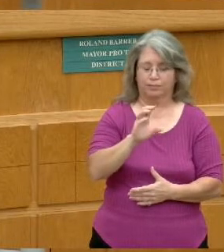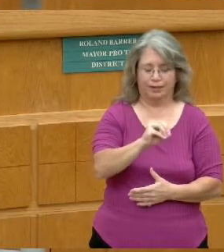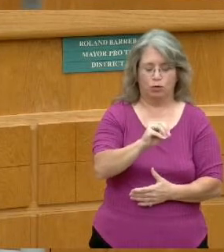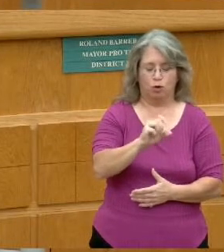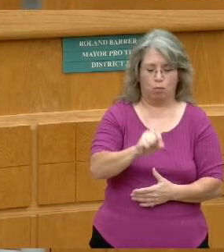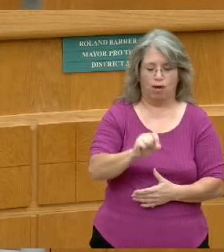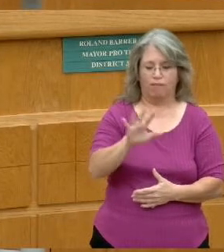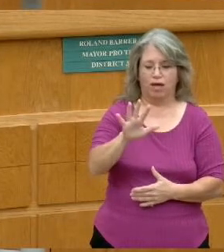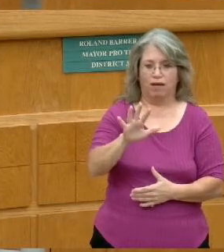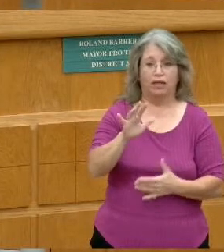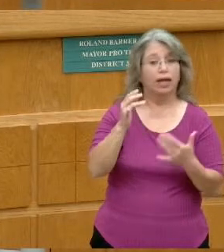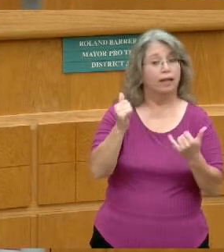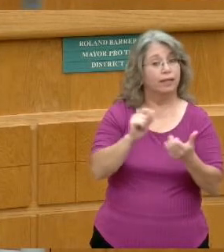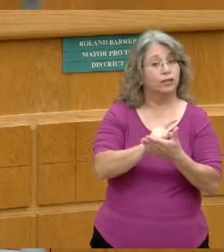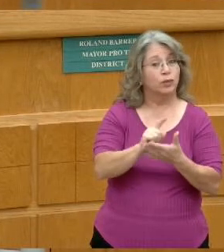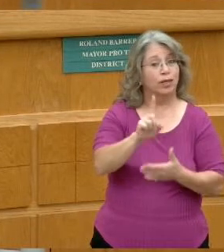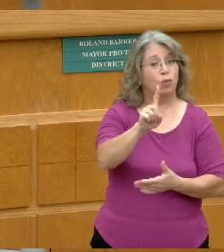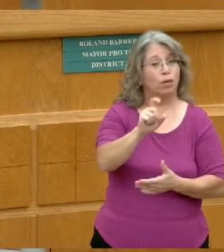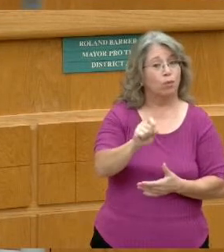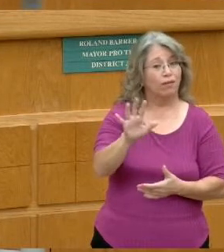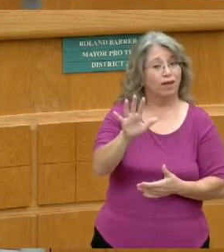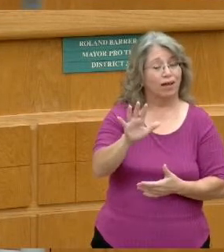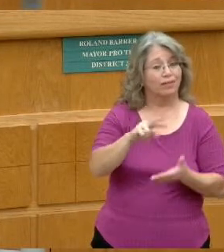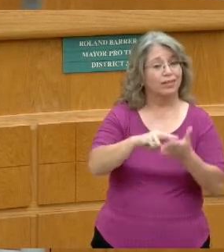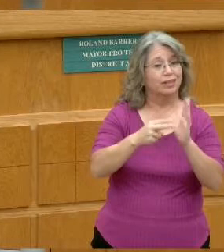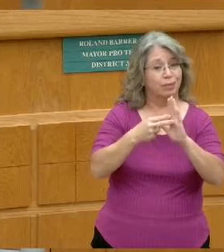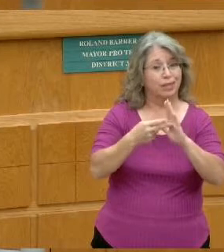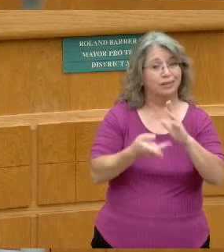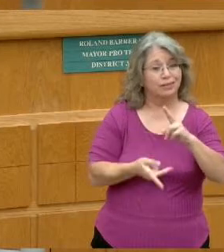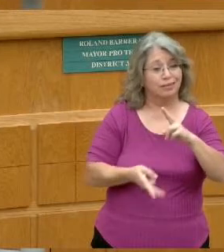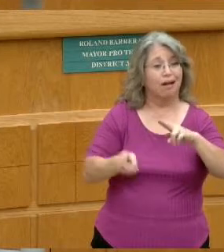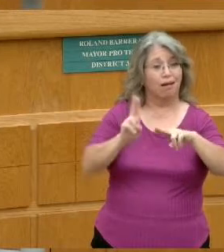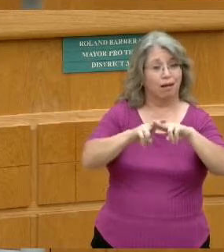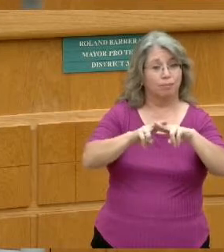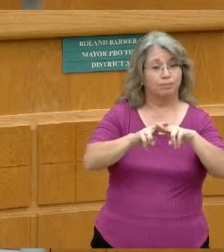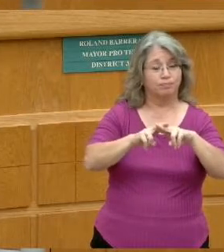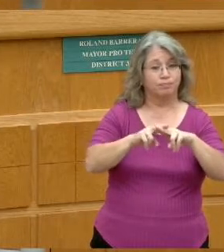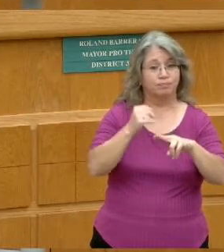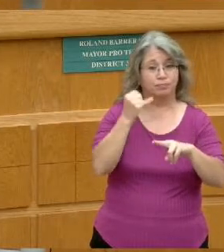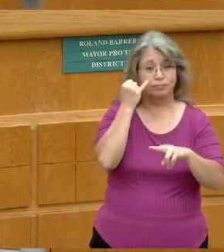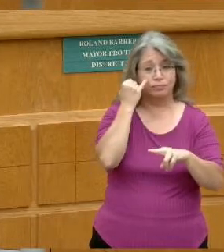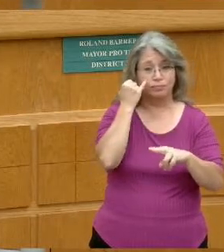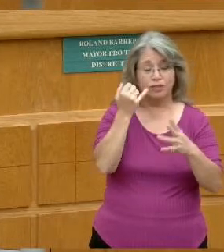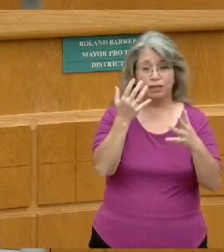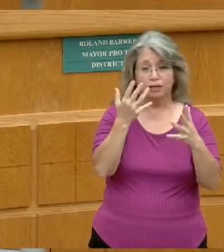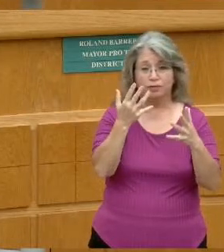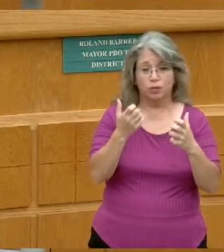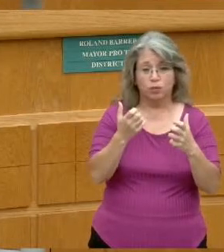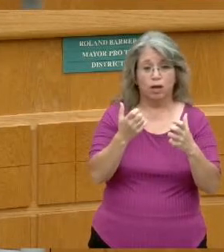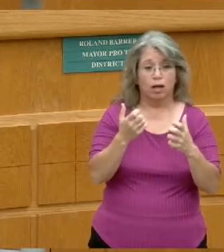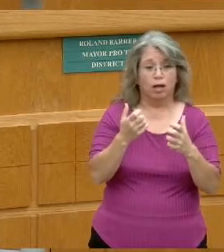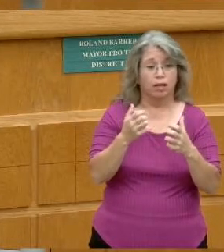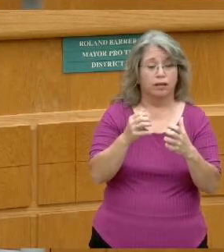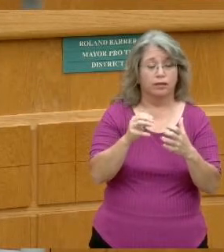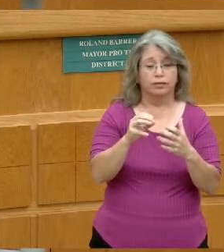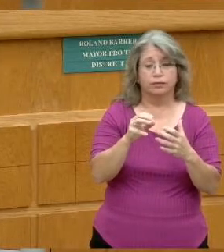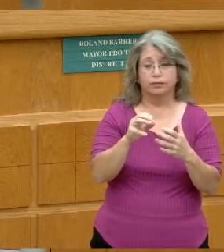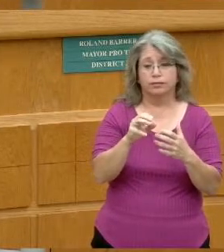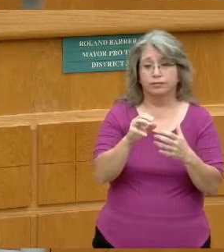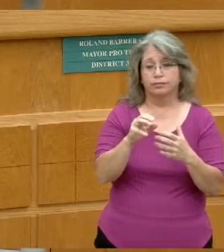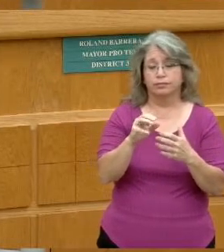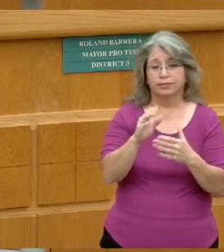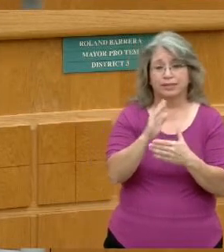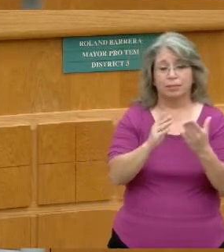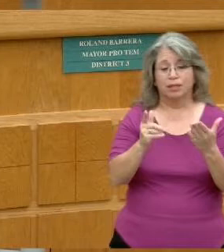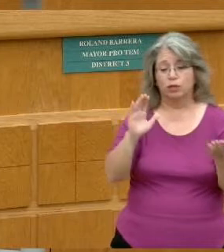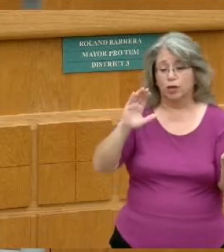it's 1.5. That means increase. And if you want a metric against which, or a meter stick against which to compare this number, it's